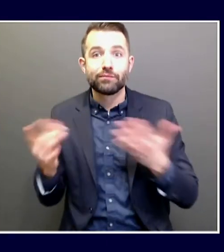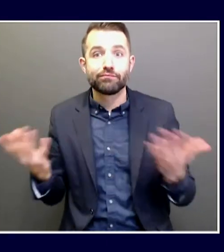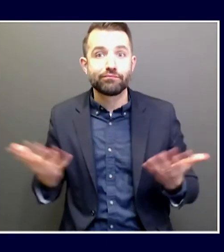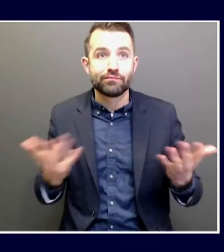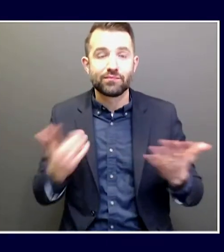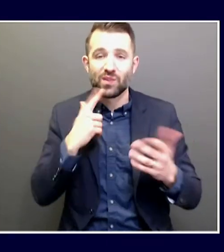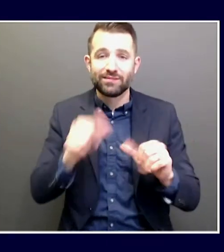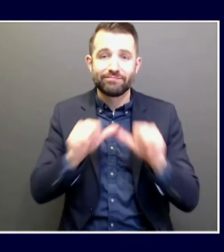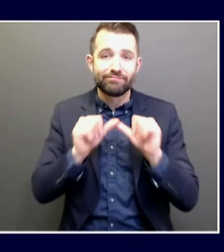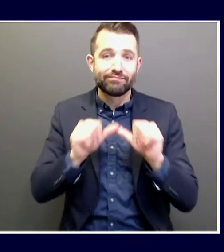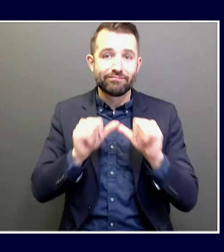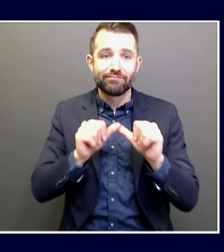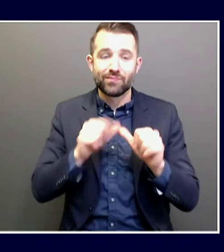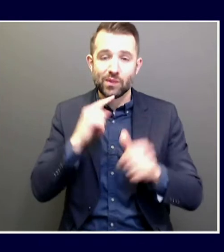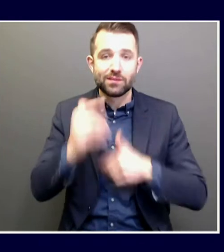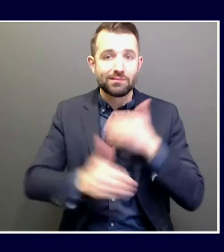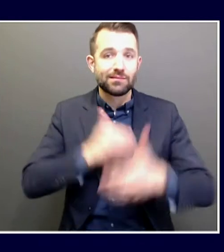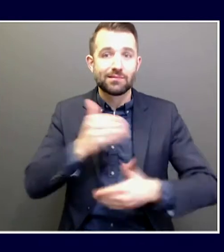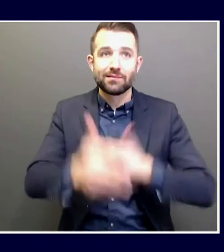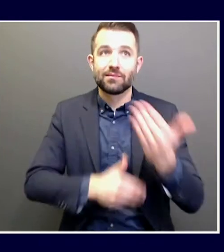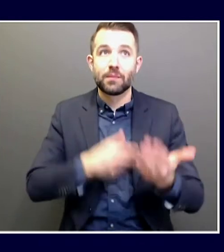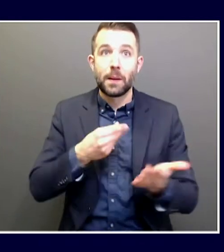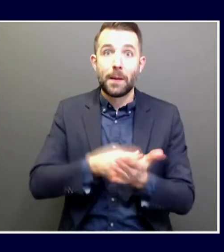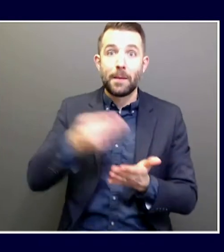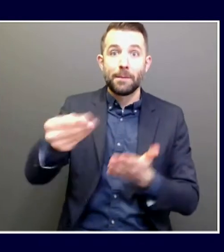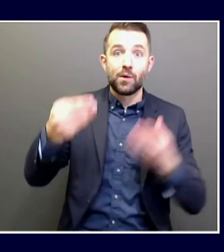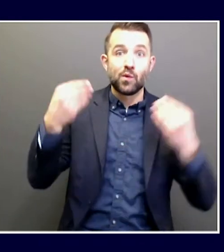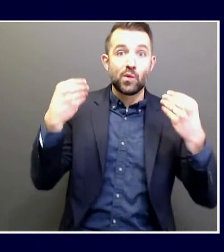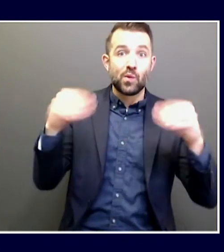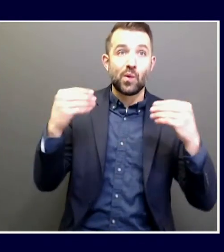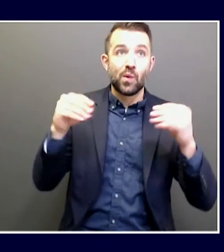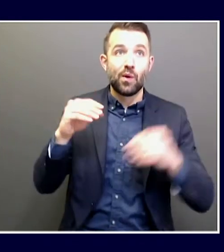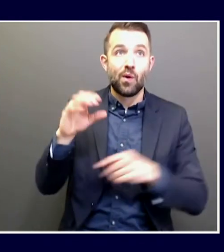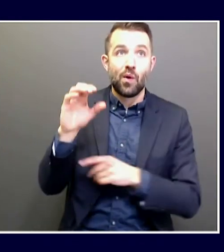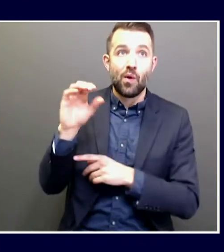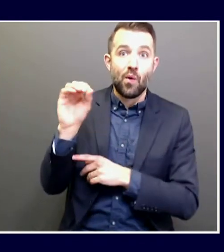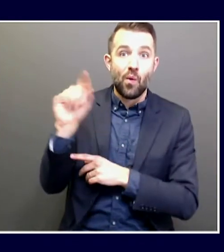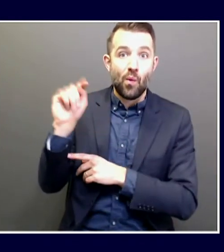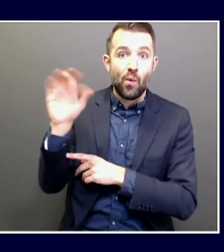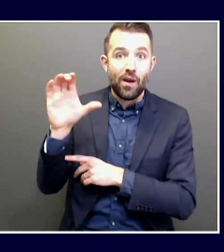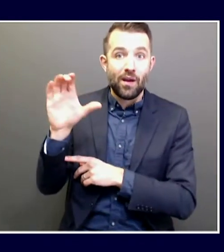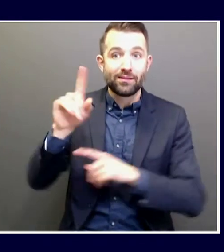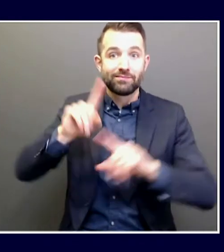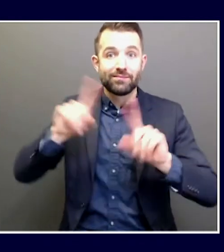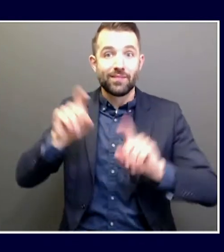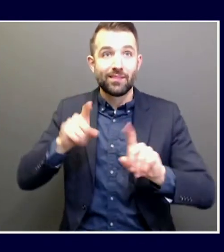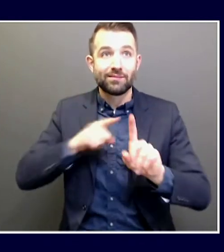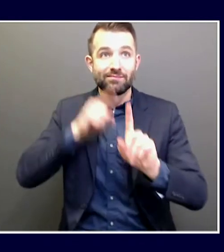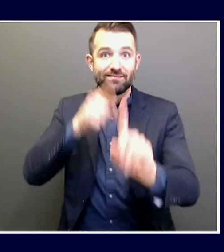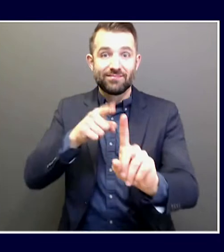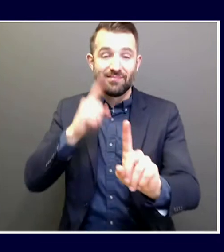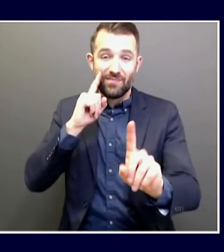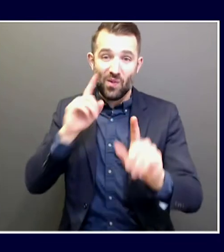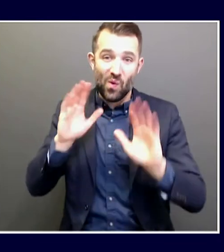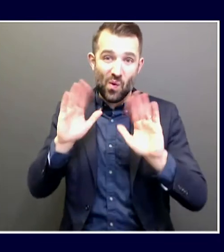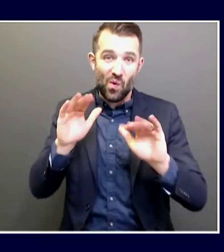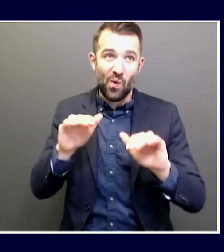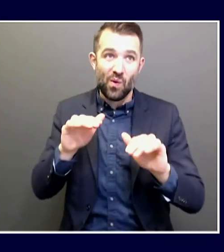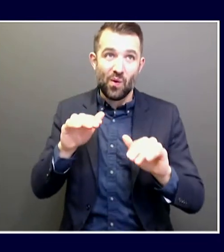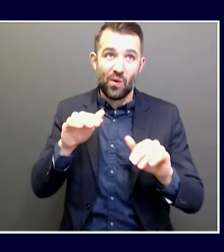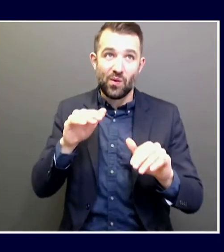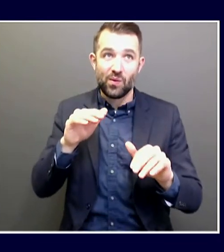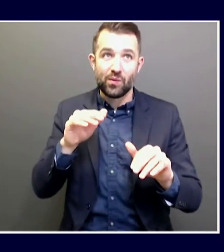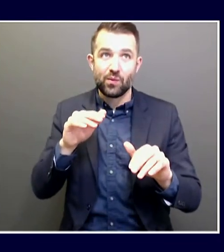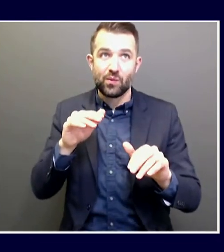of over-the-counter test to Maine residents. We're hoping we have news on that soon. And I will just say we are hopeful that the Biden administration